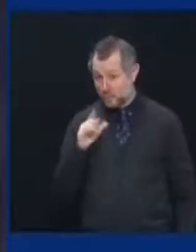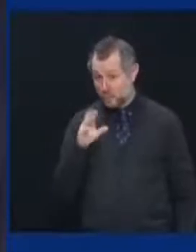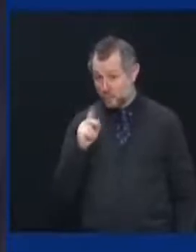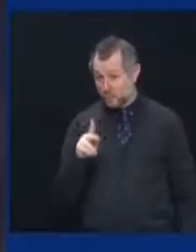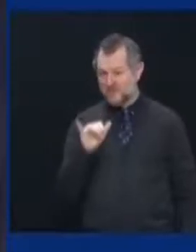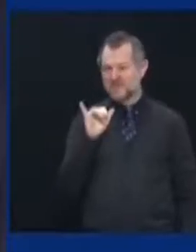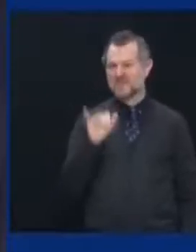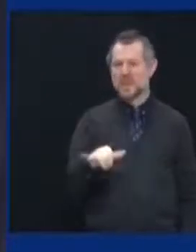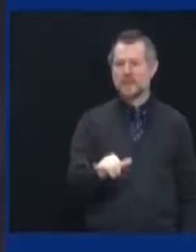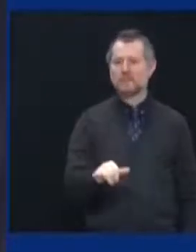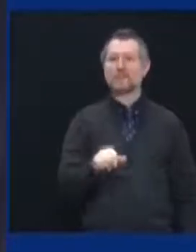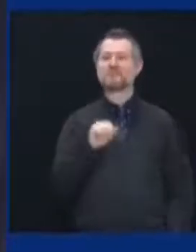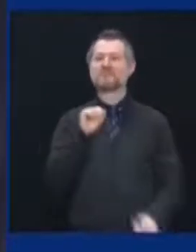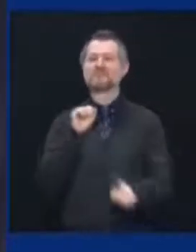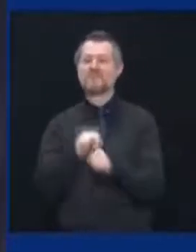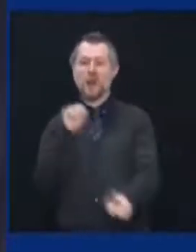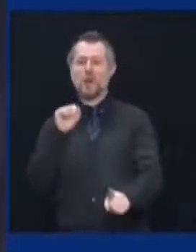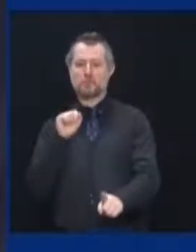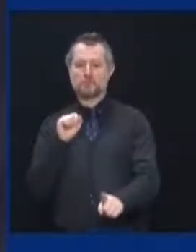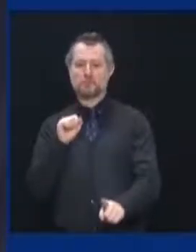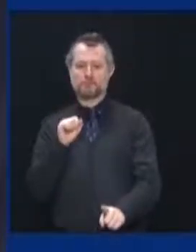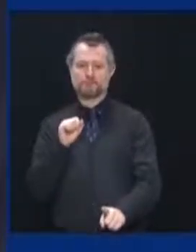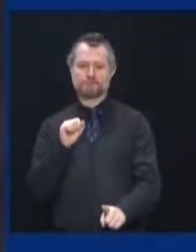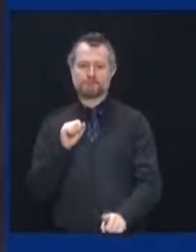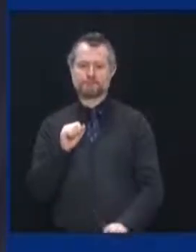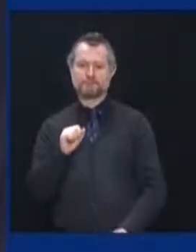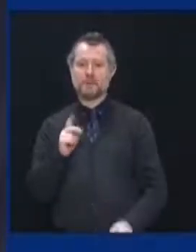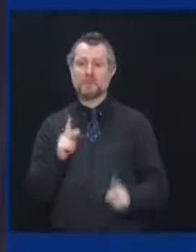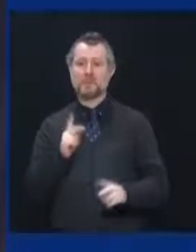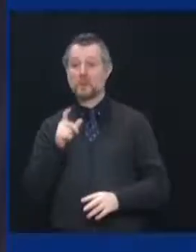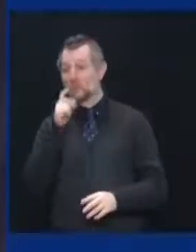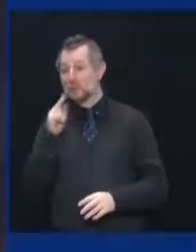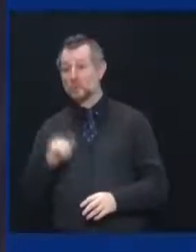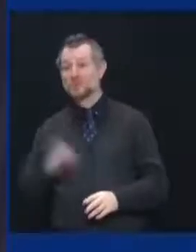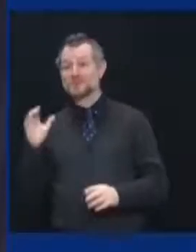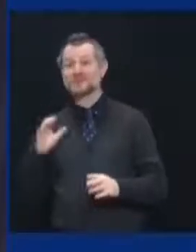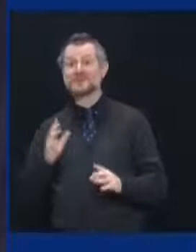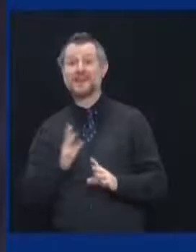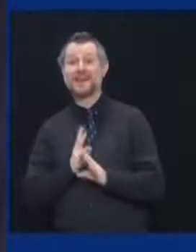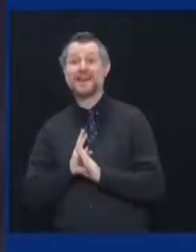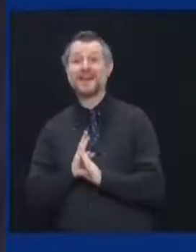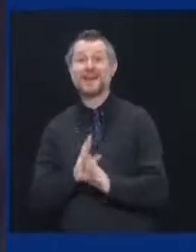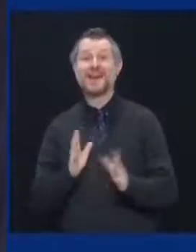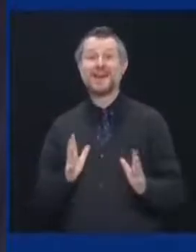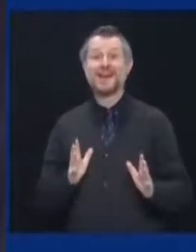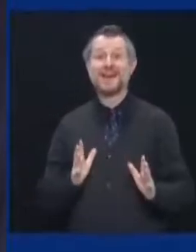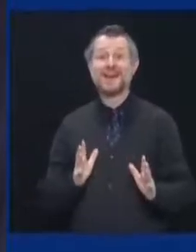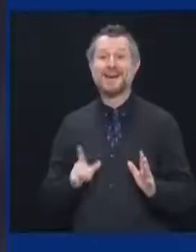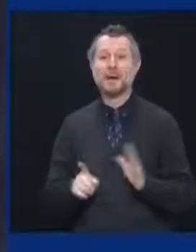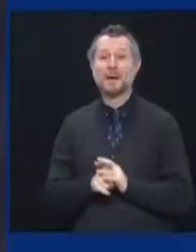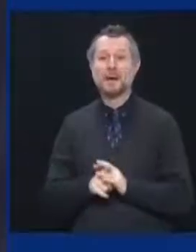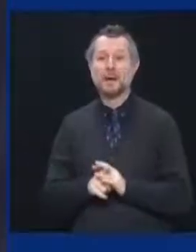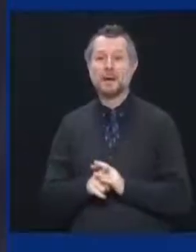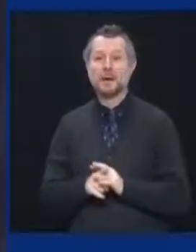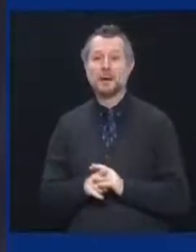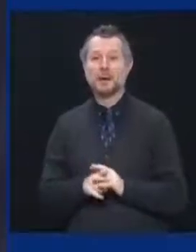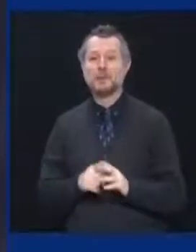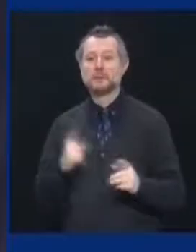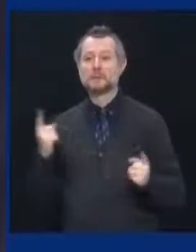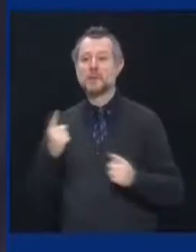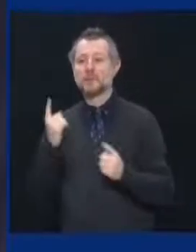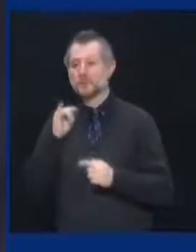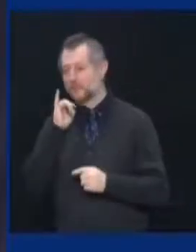right? There were people who, in New York City who showed up because there was some fraud that there was going to